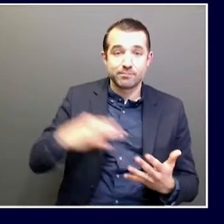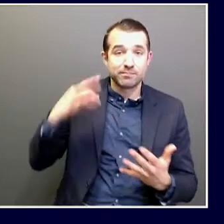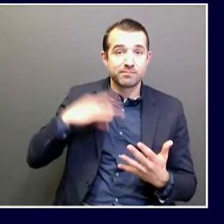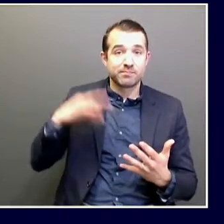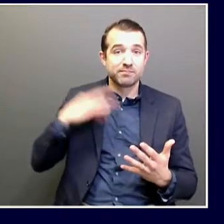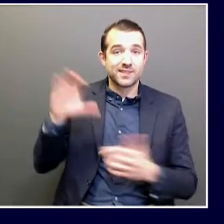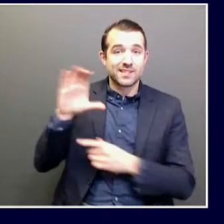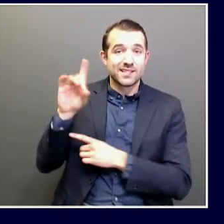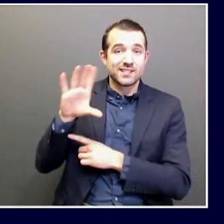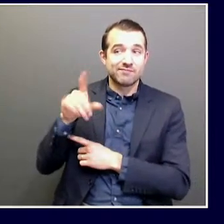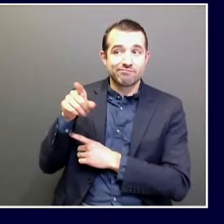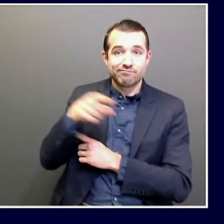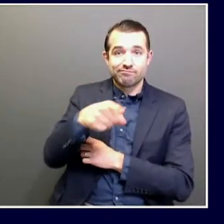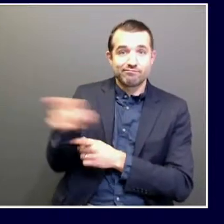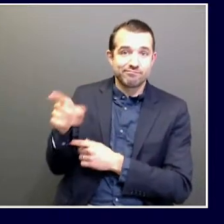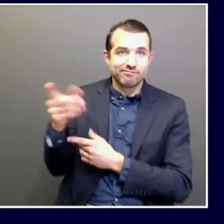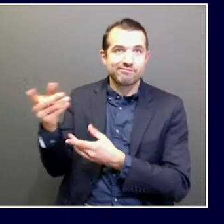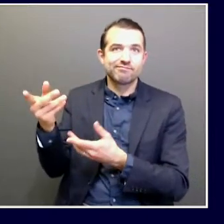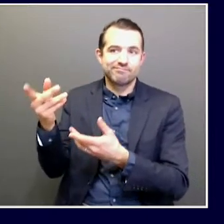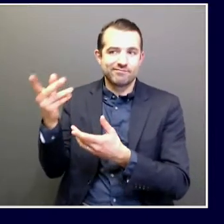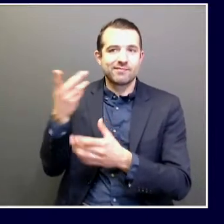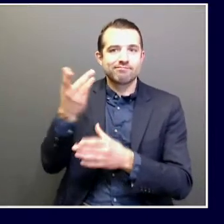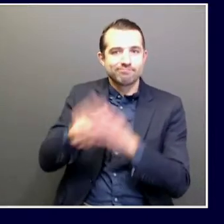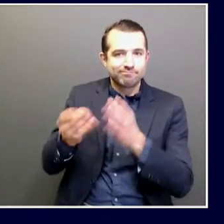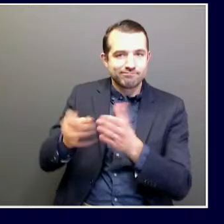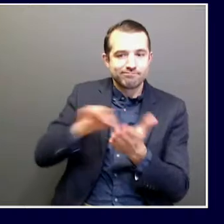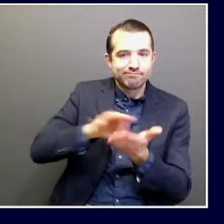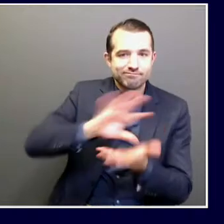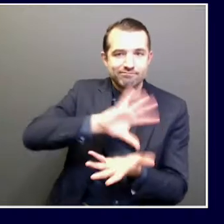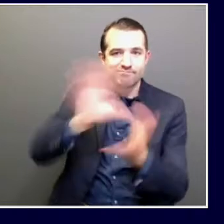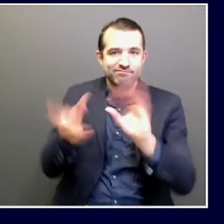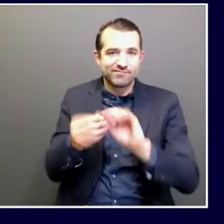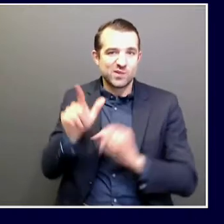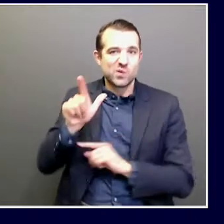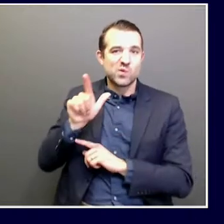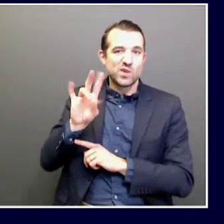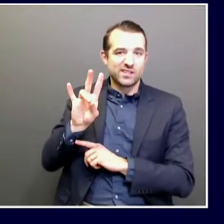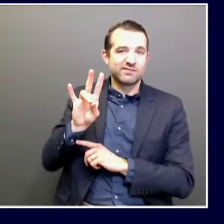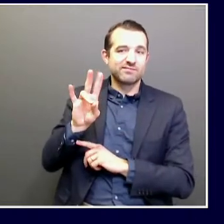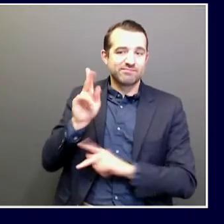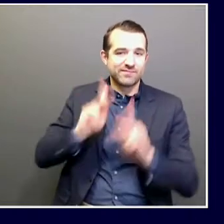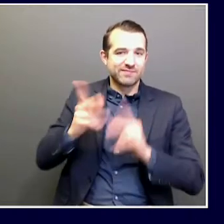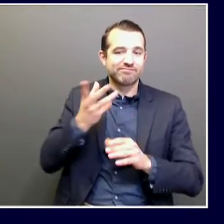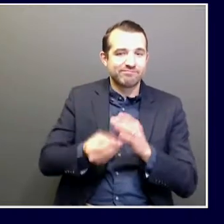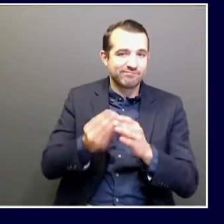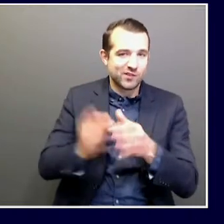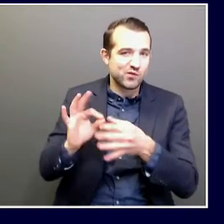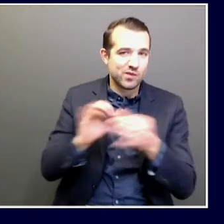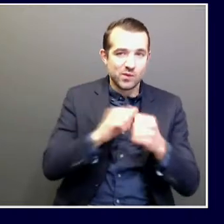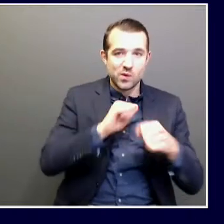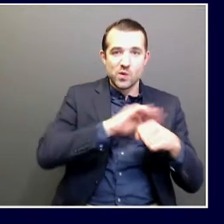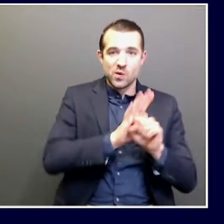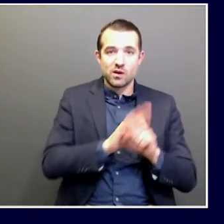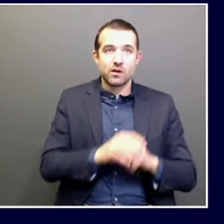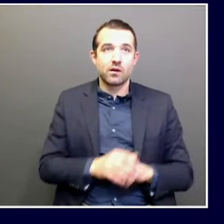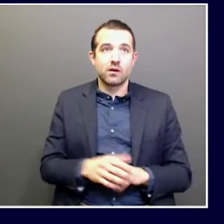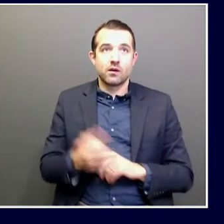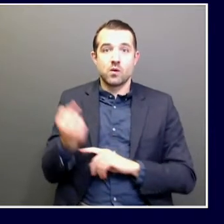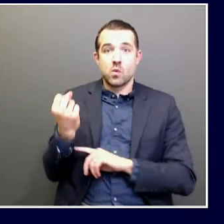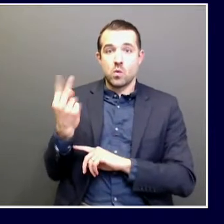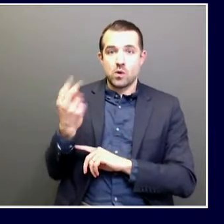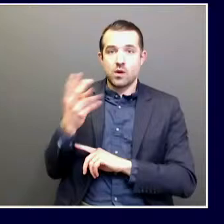of 27 additional individuals with COVID-19. 12 were women and 15 were